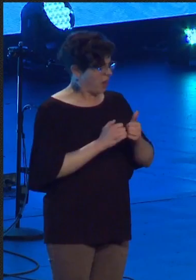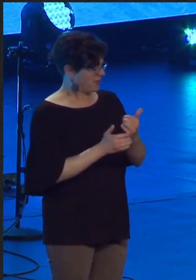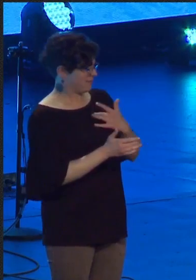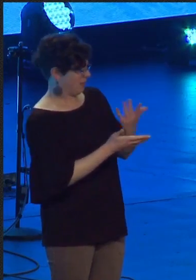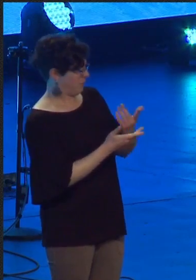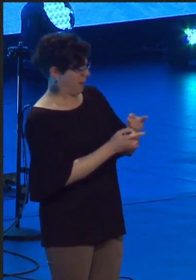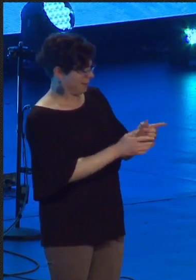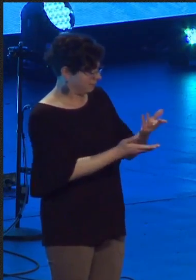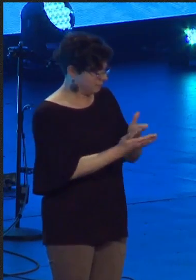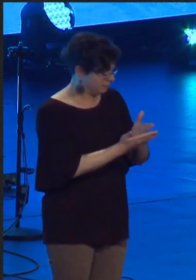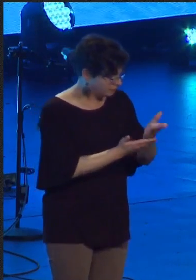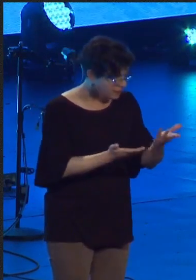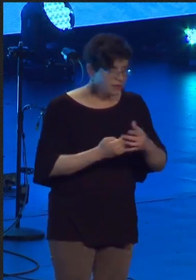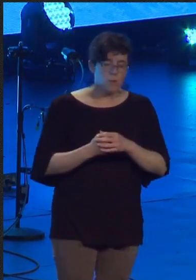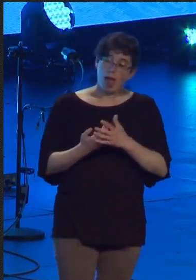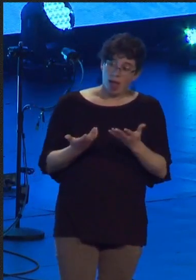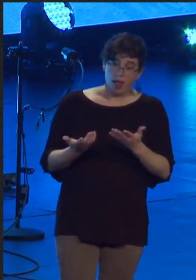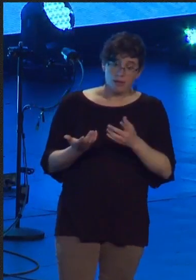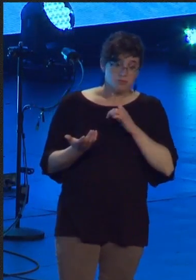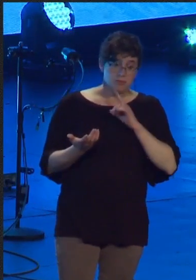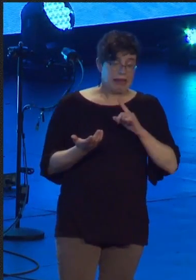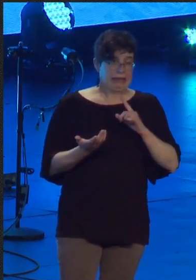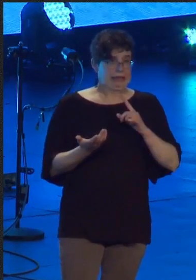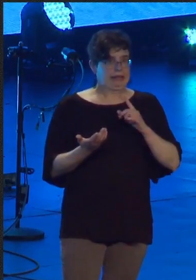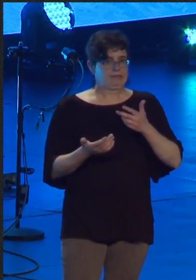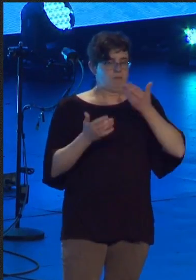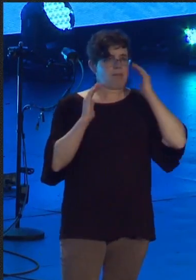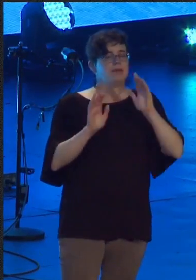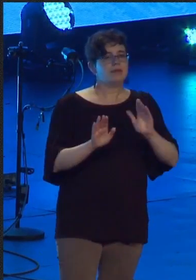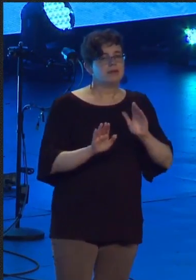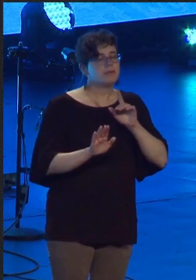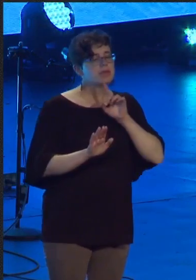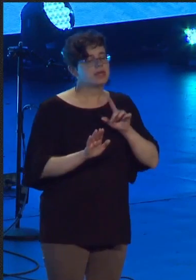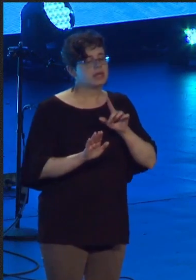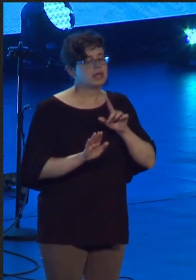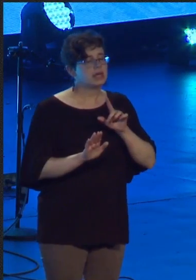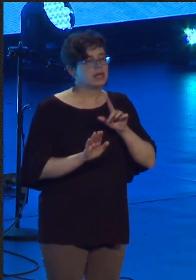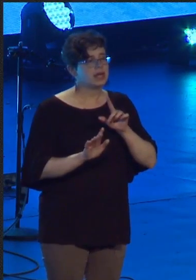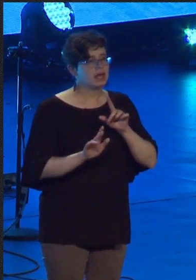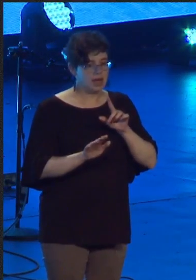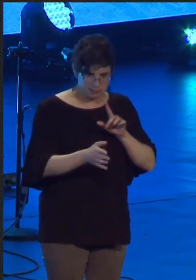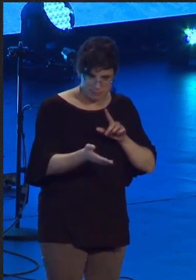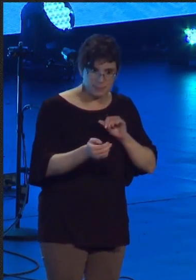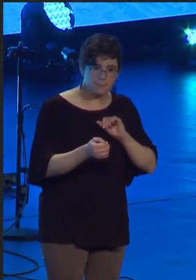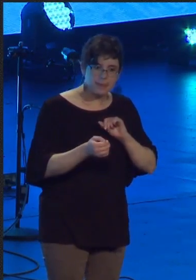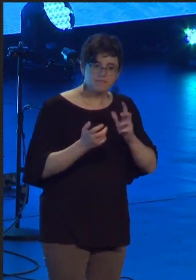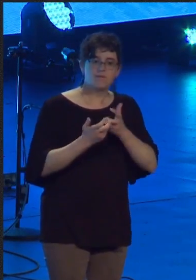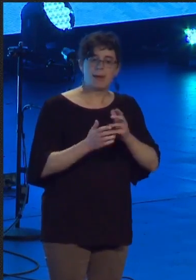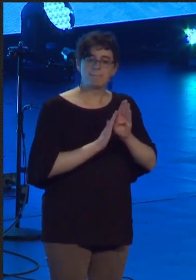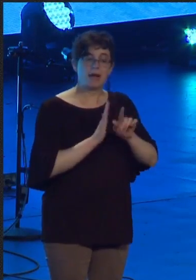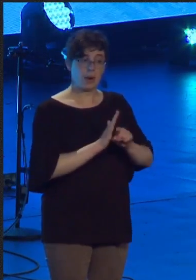you? Yeah, it was all consuming, but it actually fit with my background. I come from a